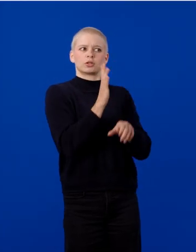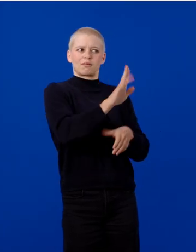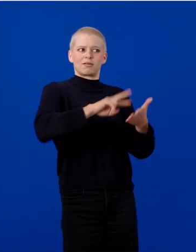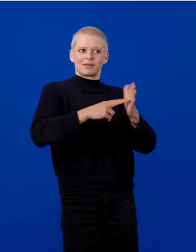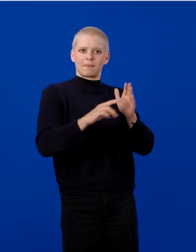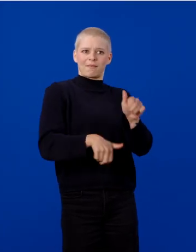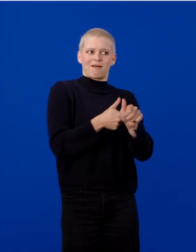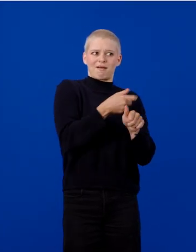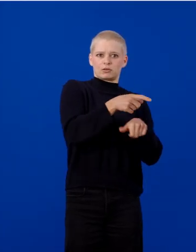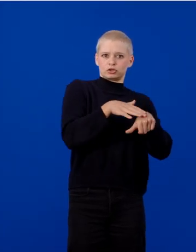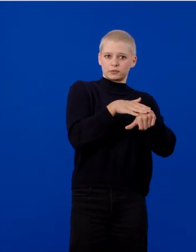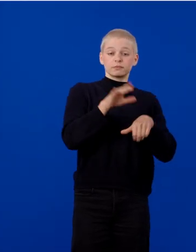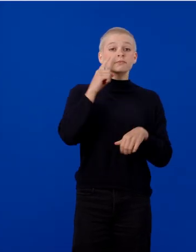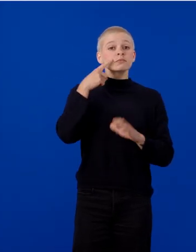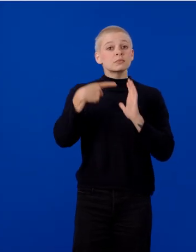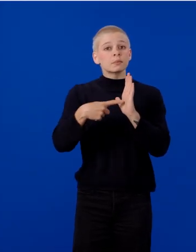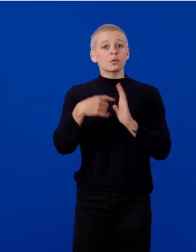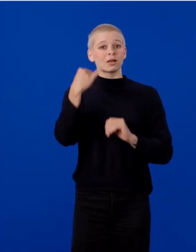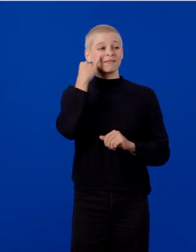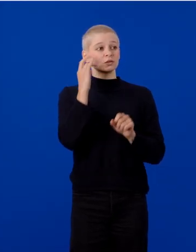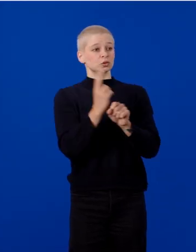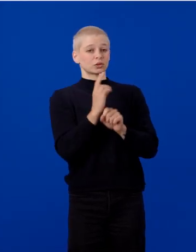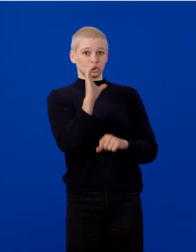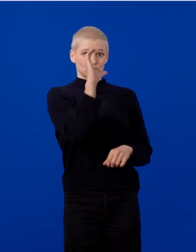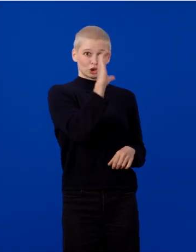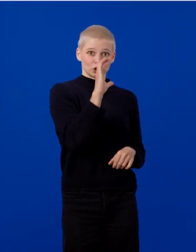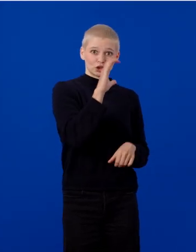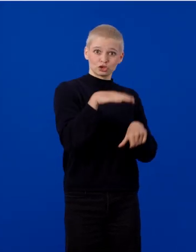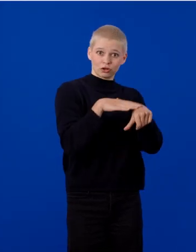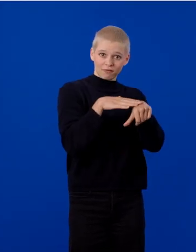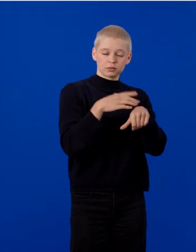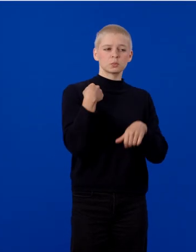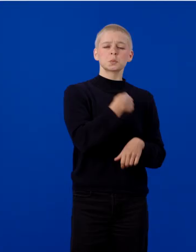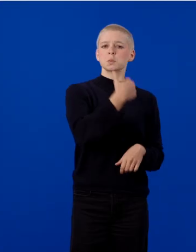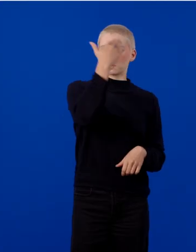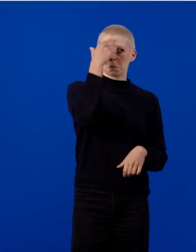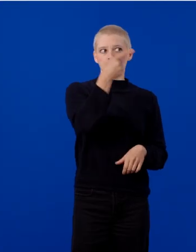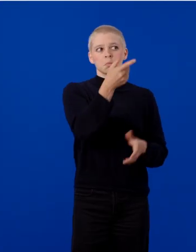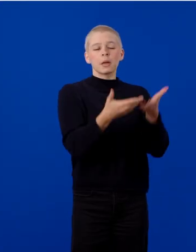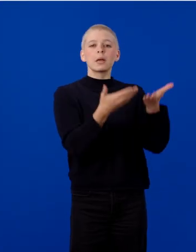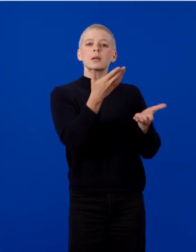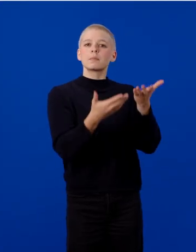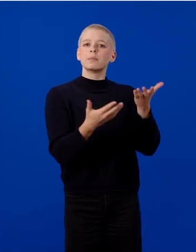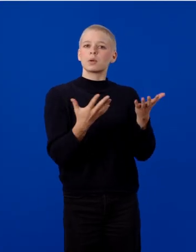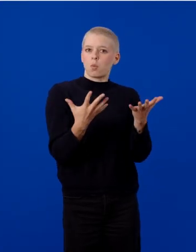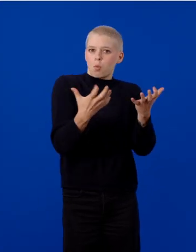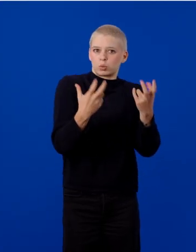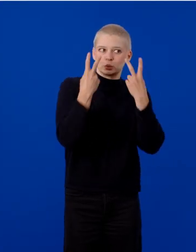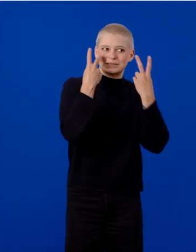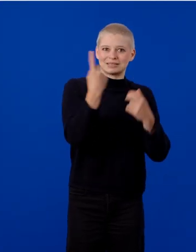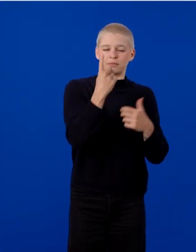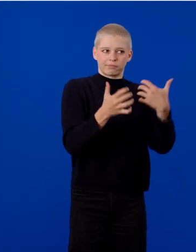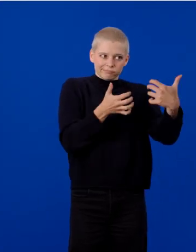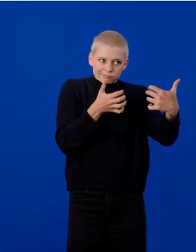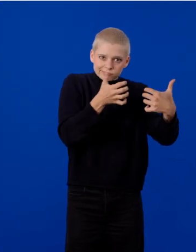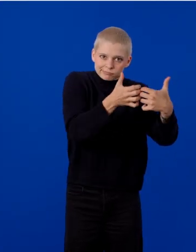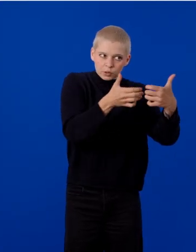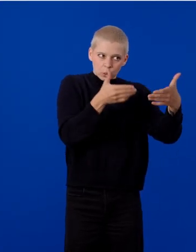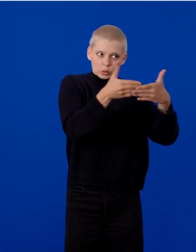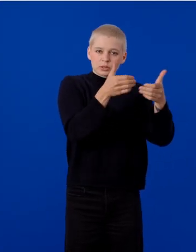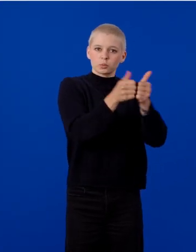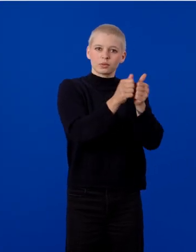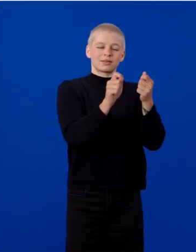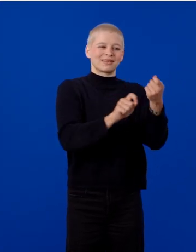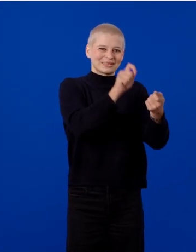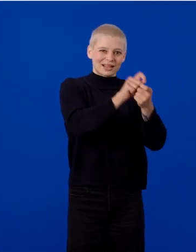example, if a user is engaging with the search surface, we know they may more likely wish to see something that matches more closely with the exact term